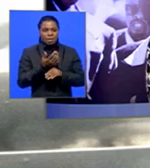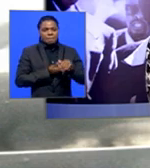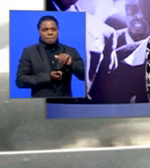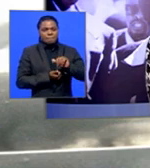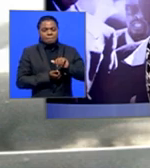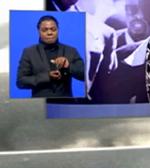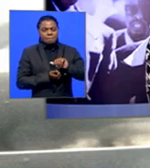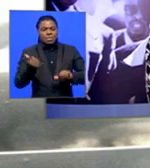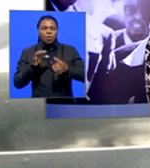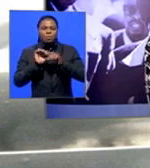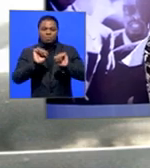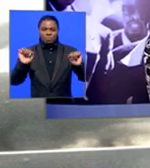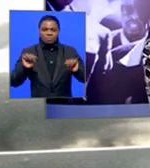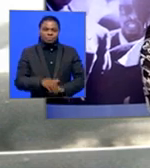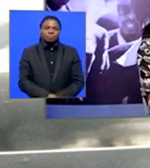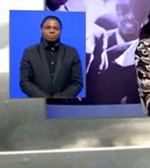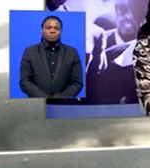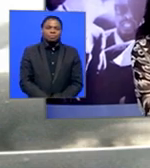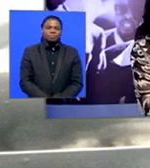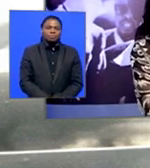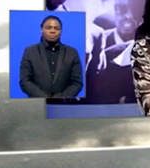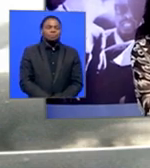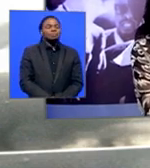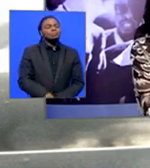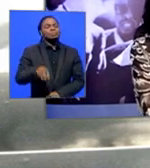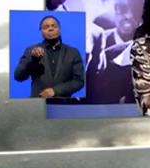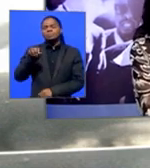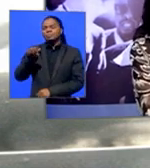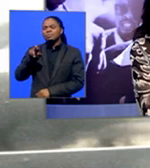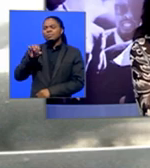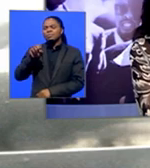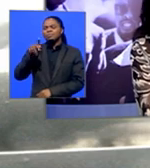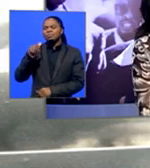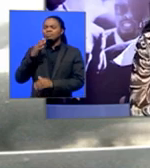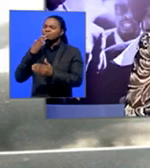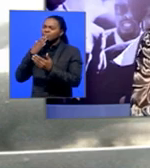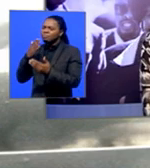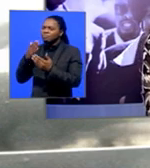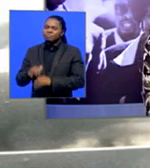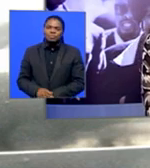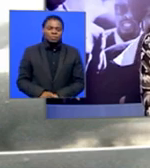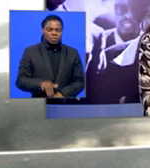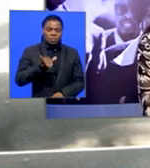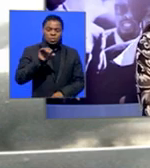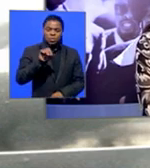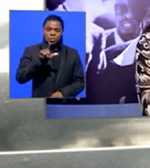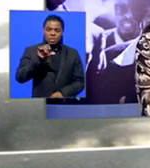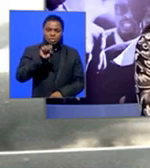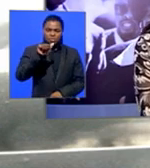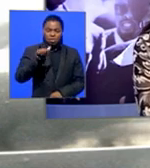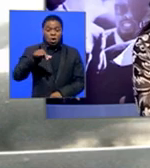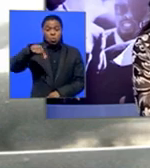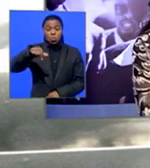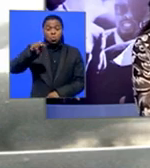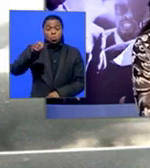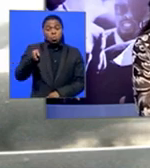All right, thank you very much. Thanks very much, Mariska, on that one. Yulisa is in Kunu, where the funeral